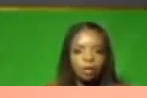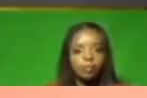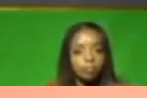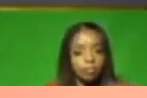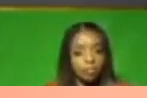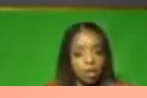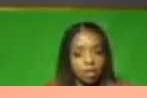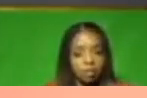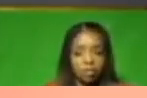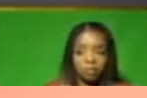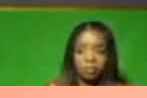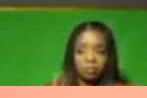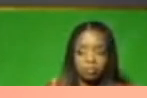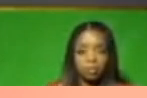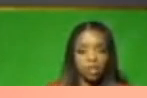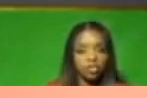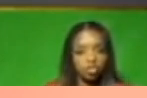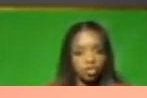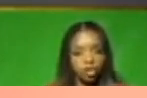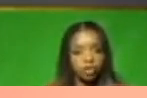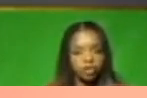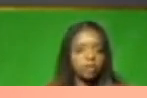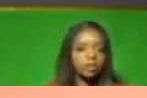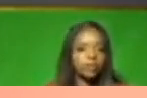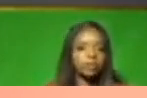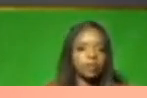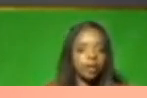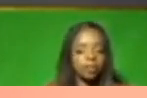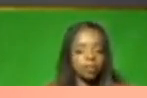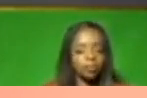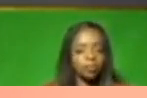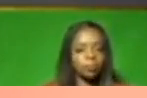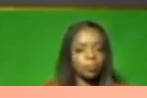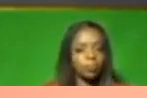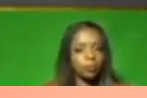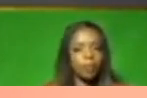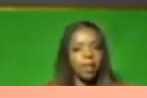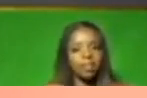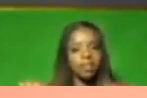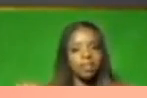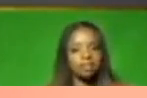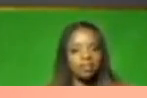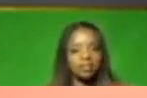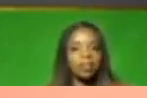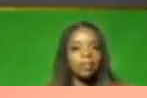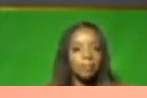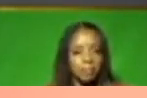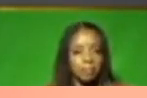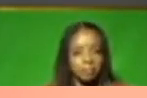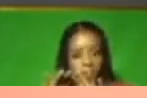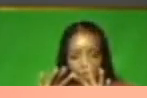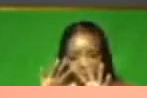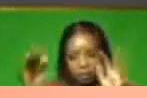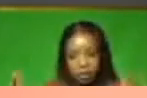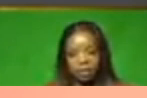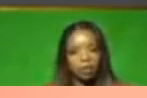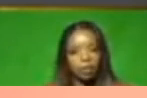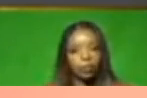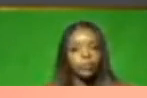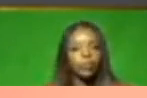operational challenges while reforming the logistics system as a whole to achieve